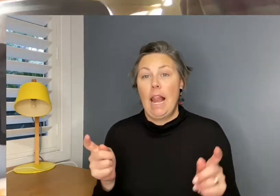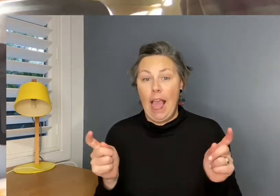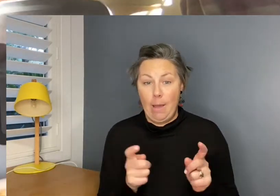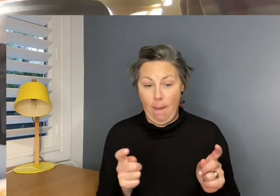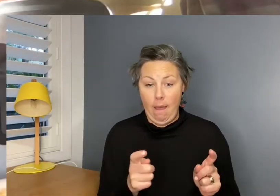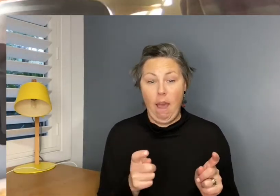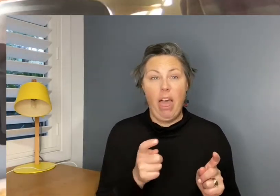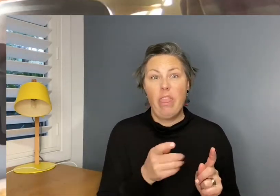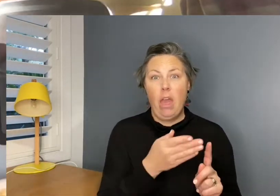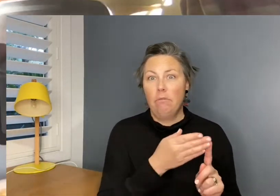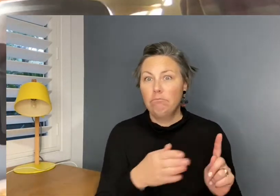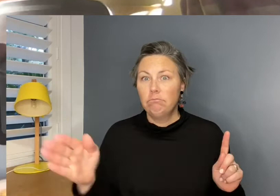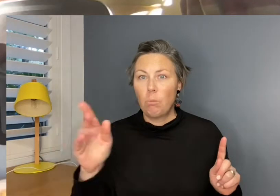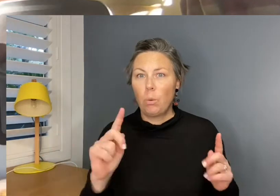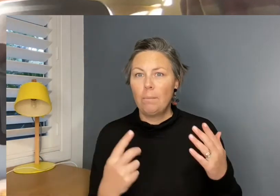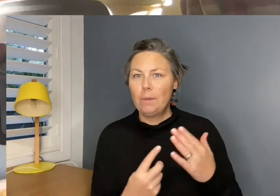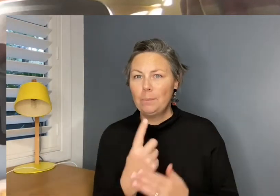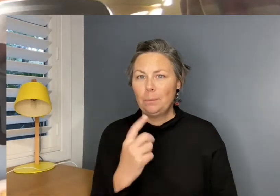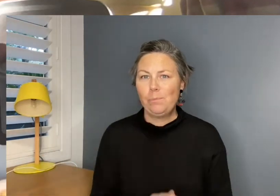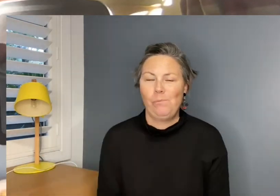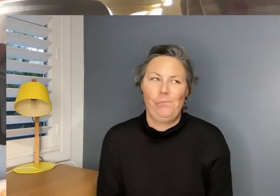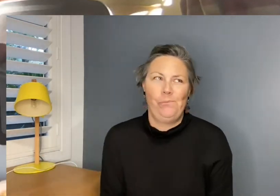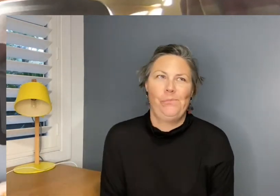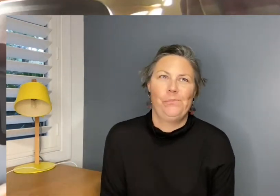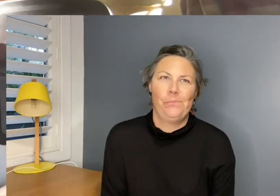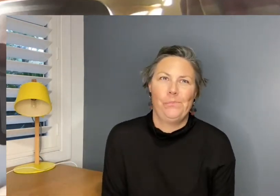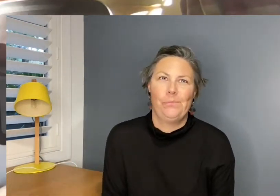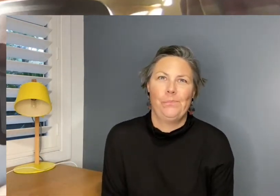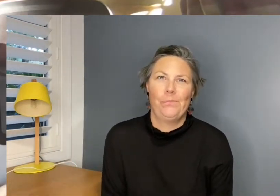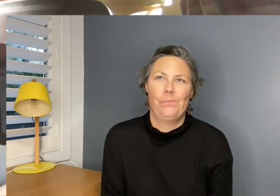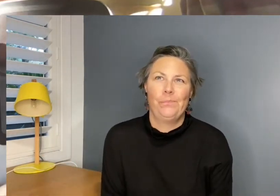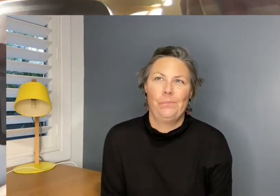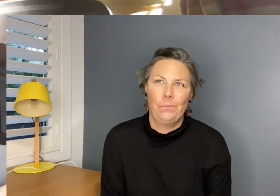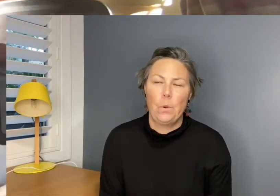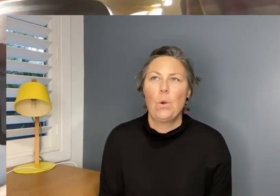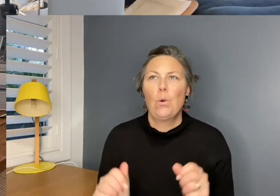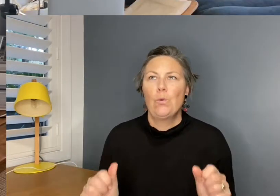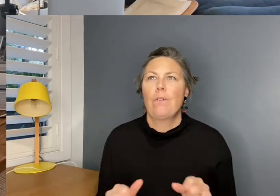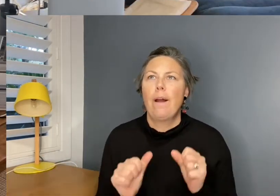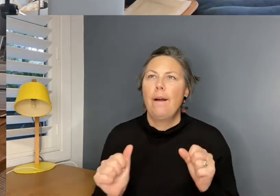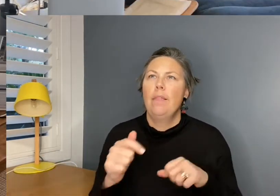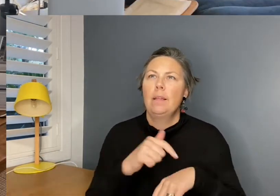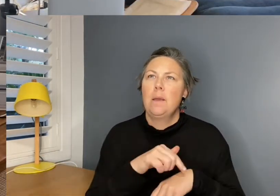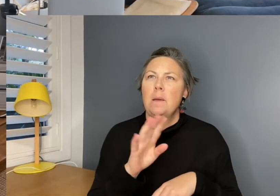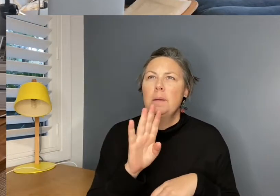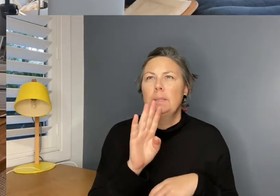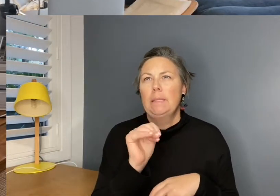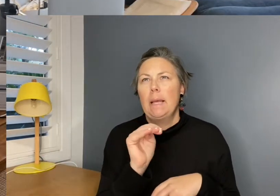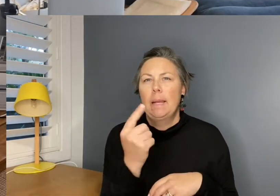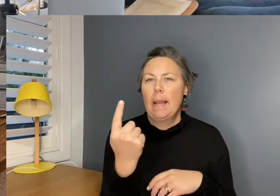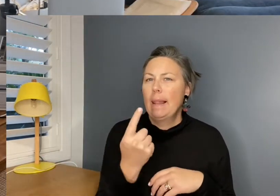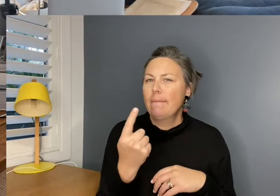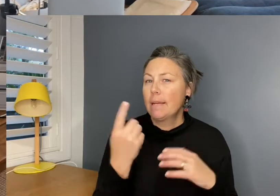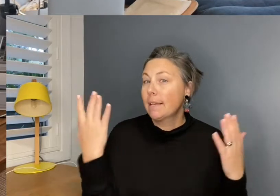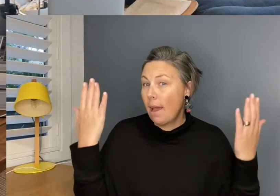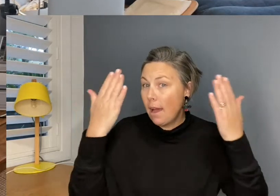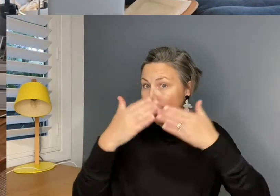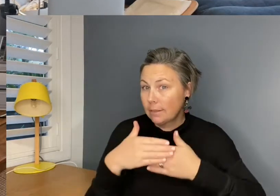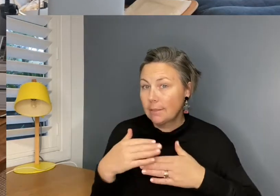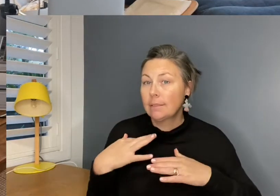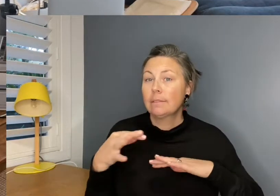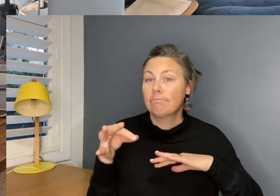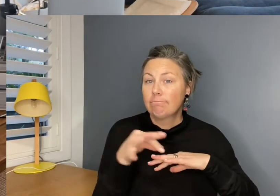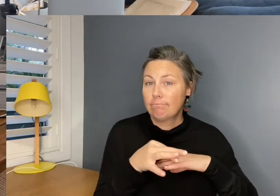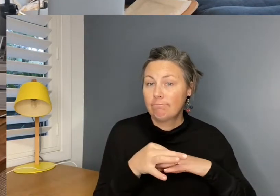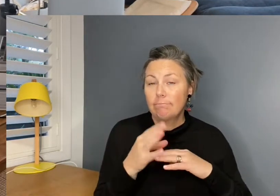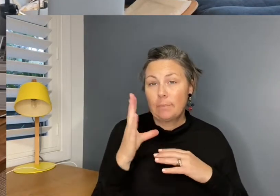after going into labour, then how the rest of the night panned out. So it was about 10 or 11 p.m. at night.